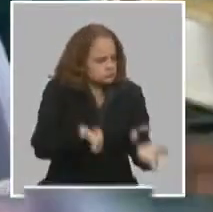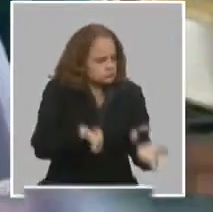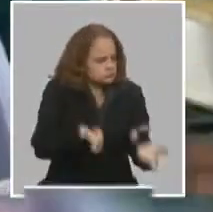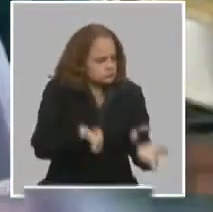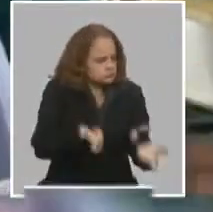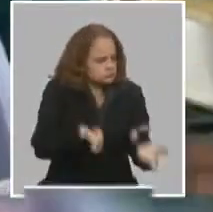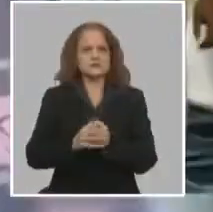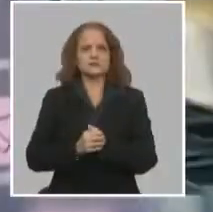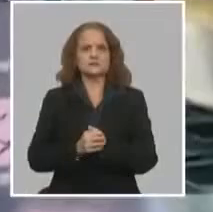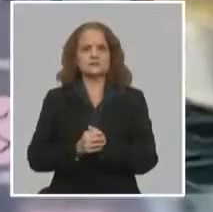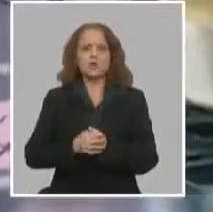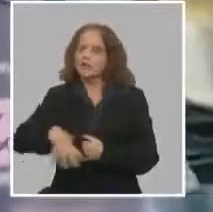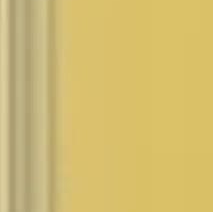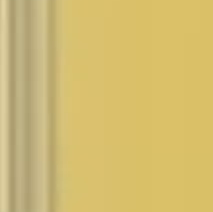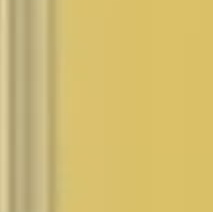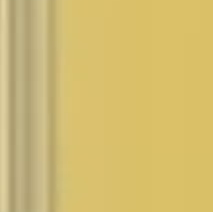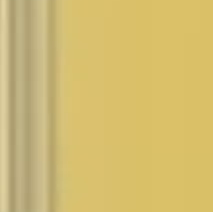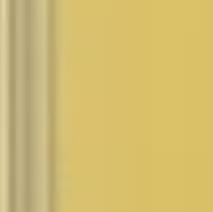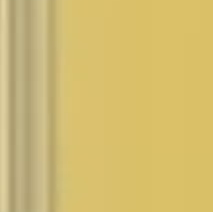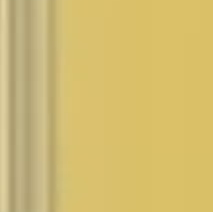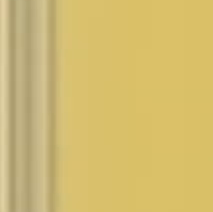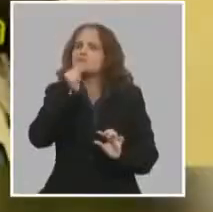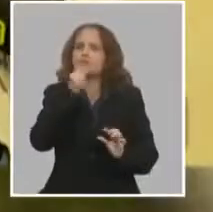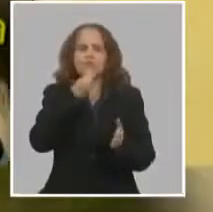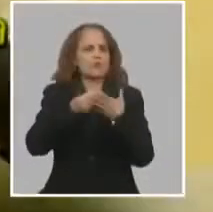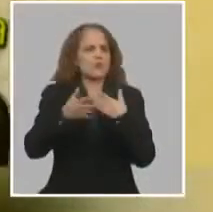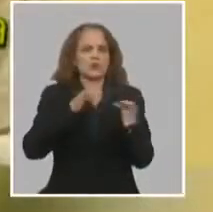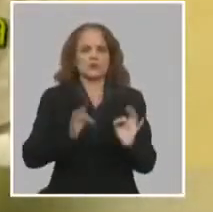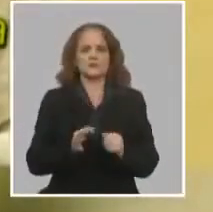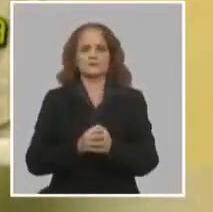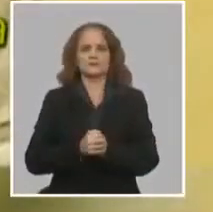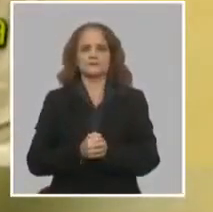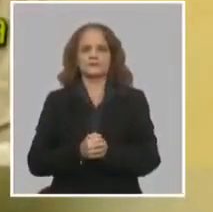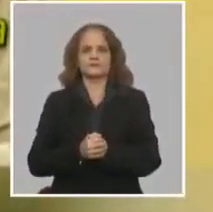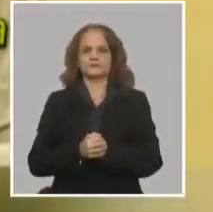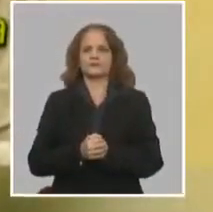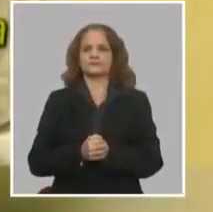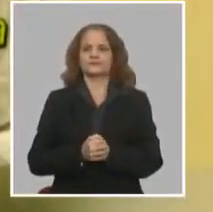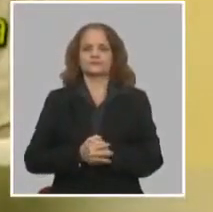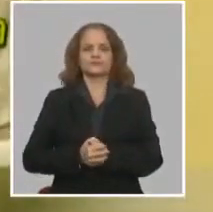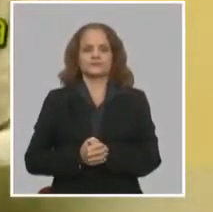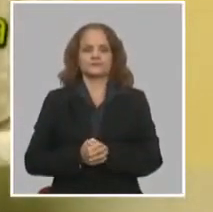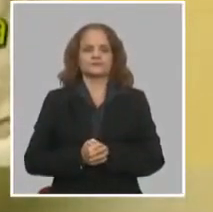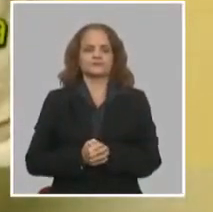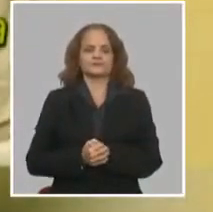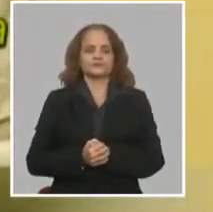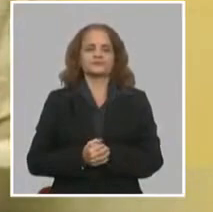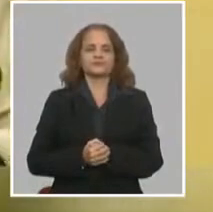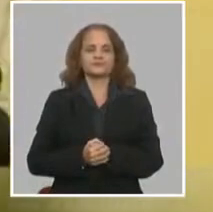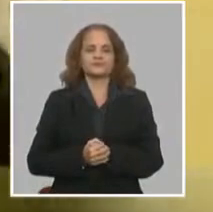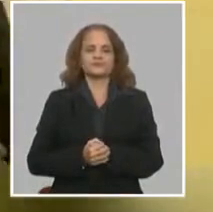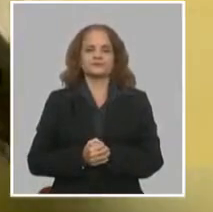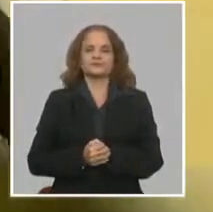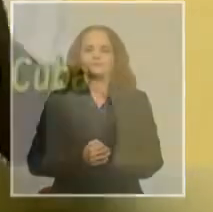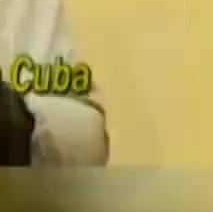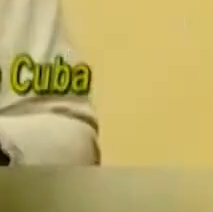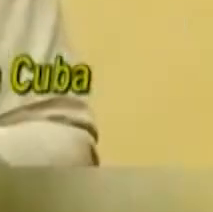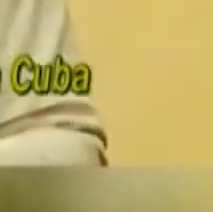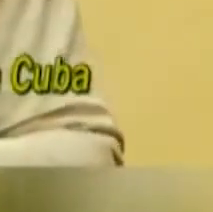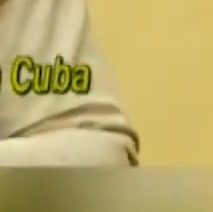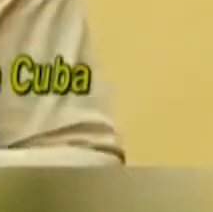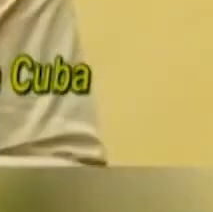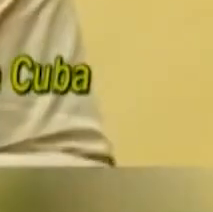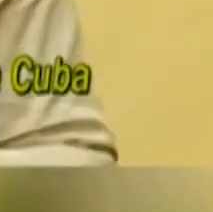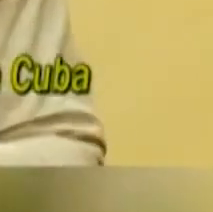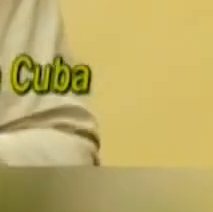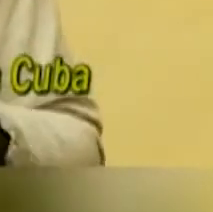tomar, el mundo toma carga. Story is told as to how we overcame